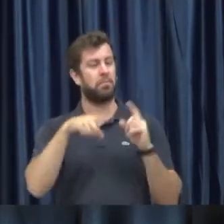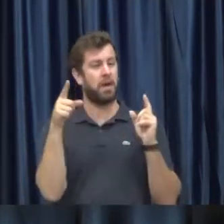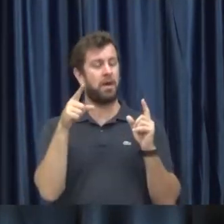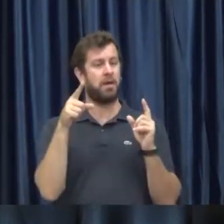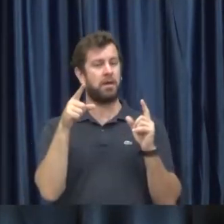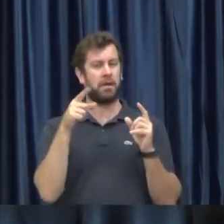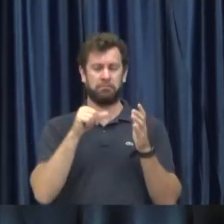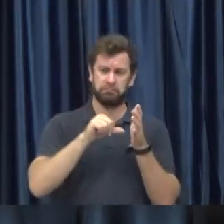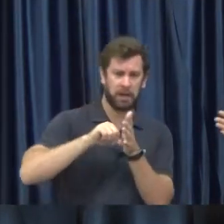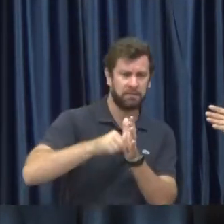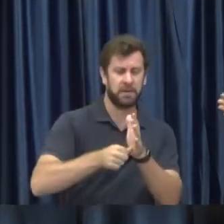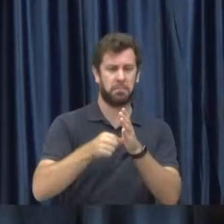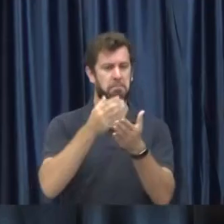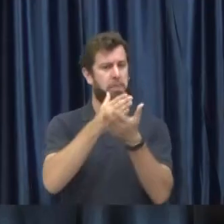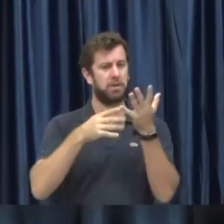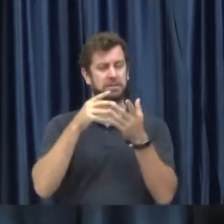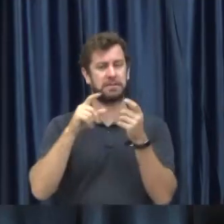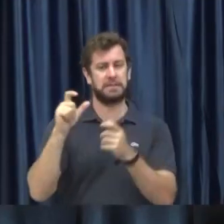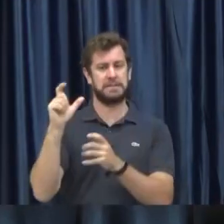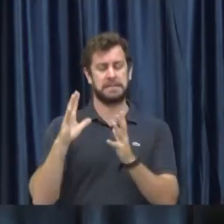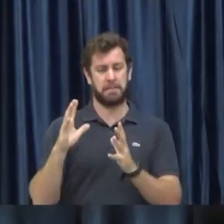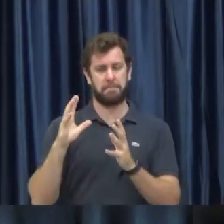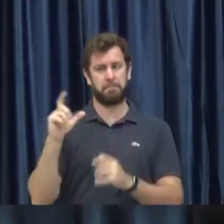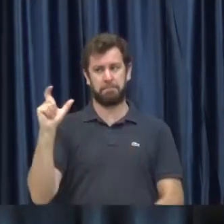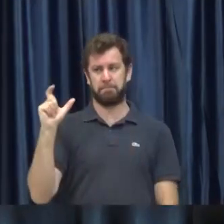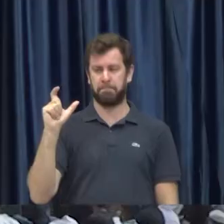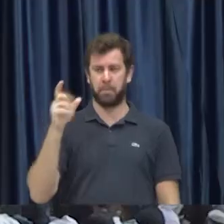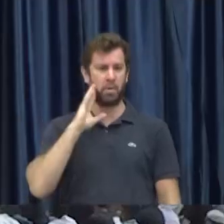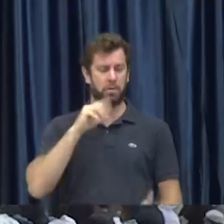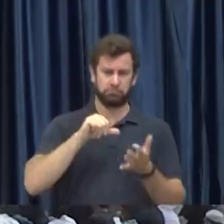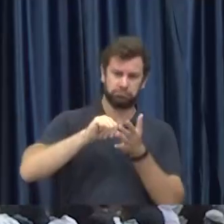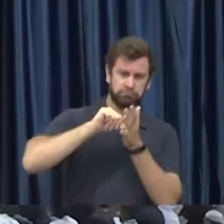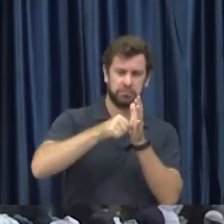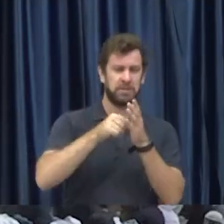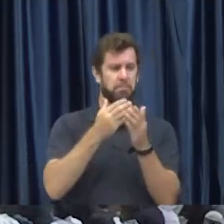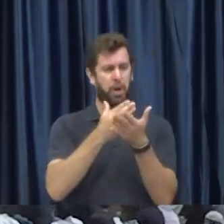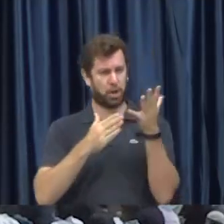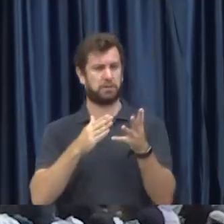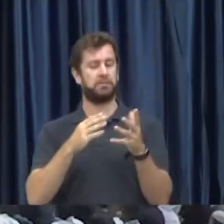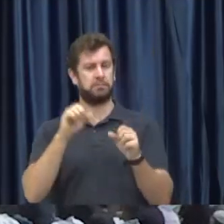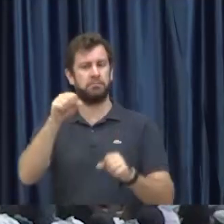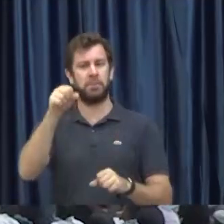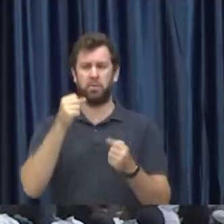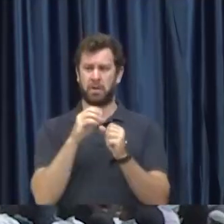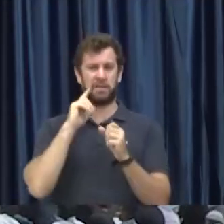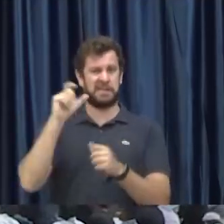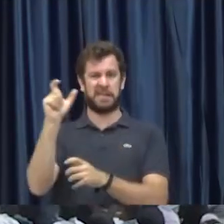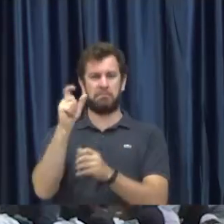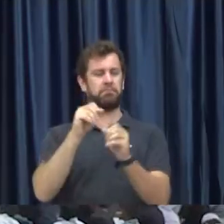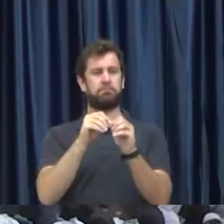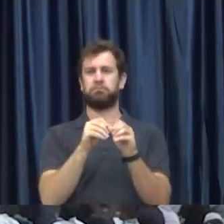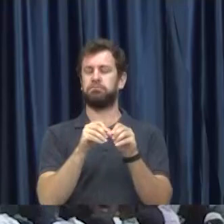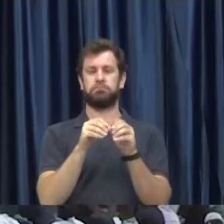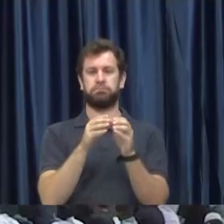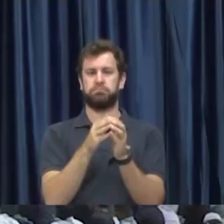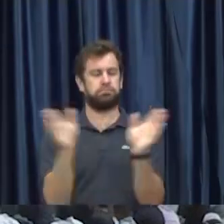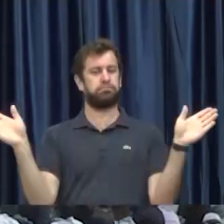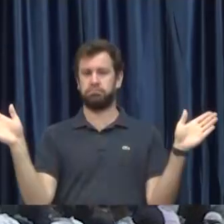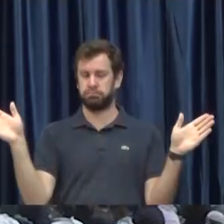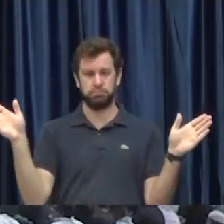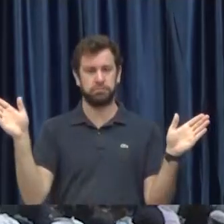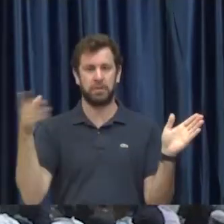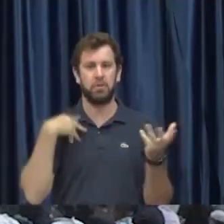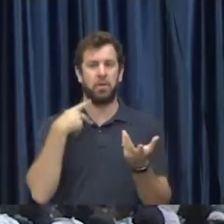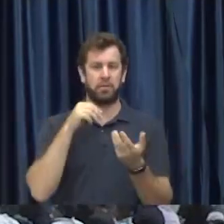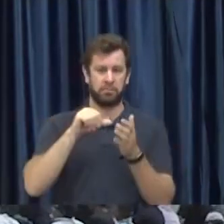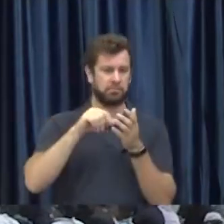of Islam, because Islam is a broad way of life. But operational unity is that everybody is